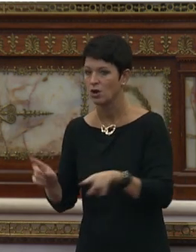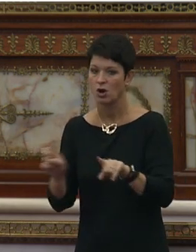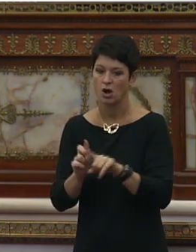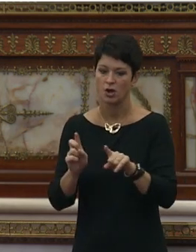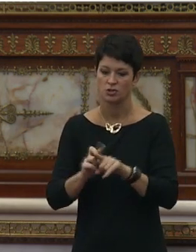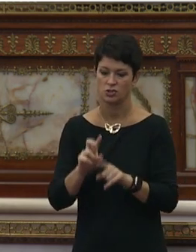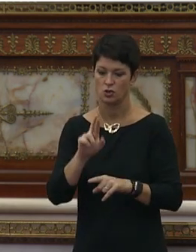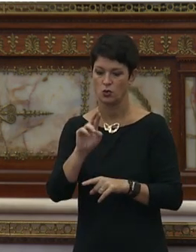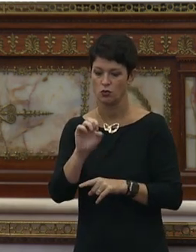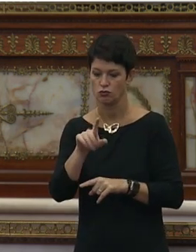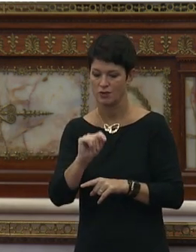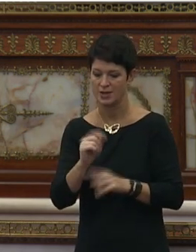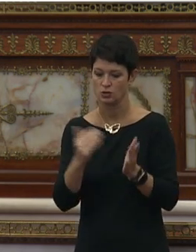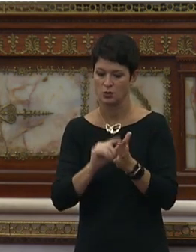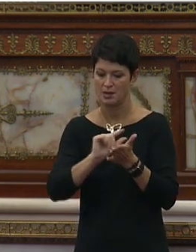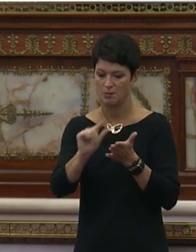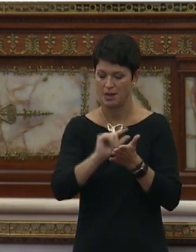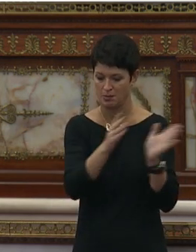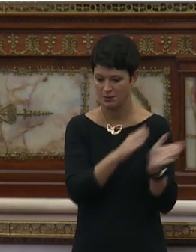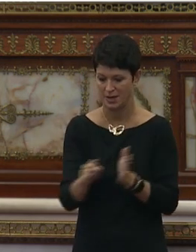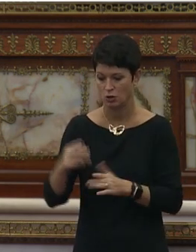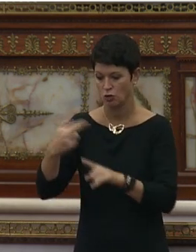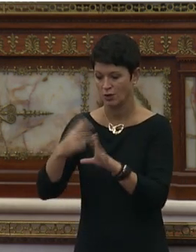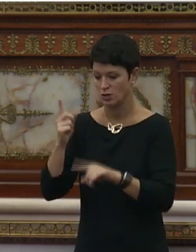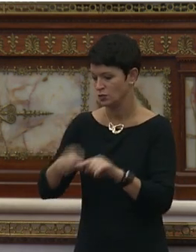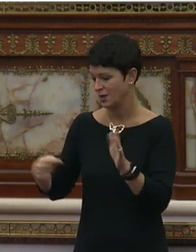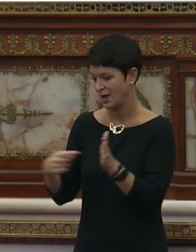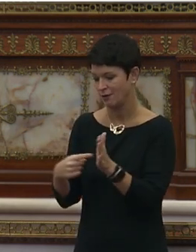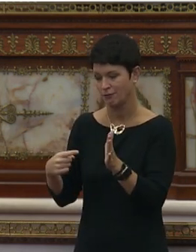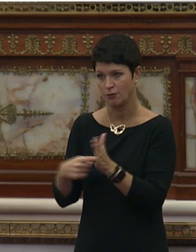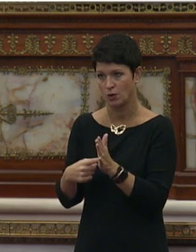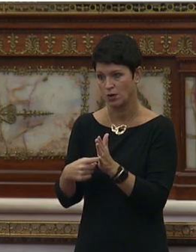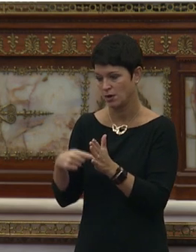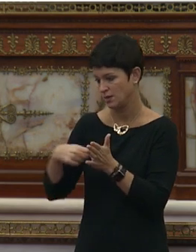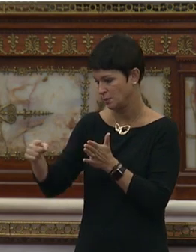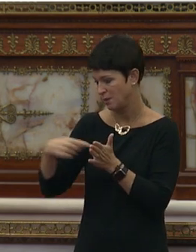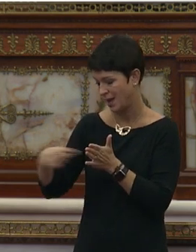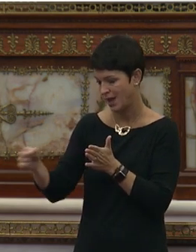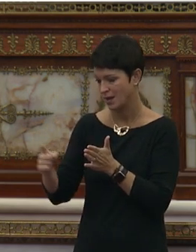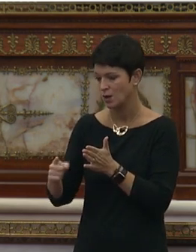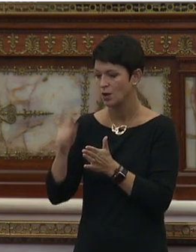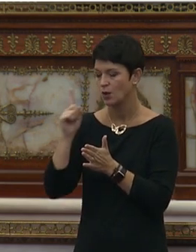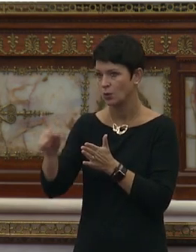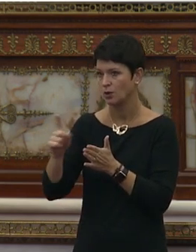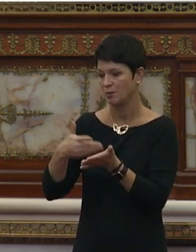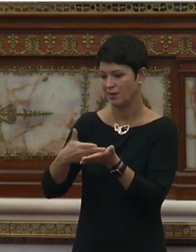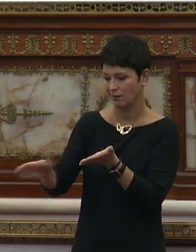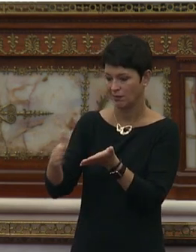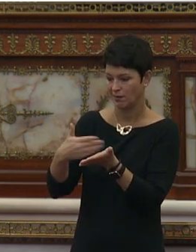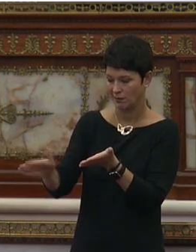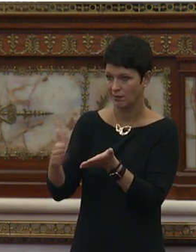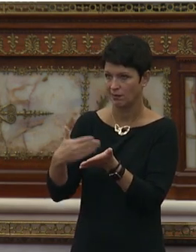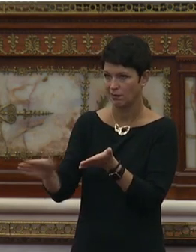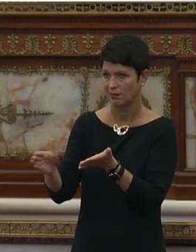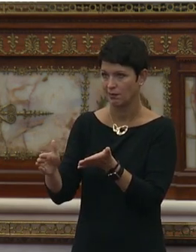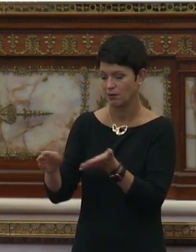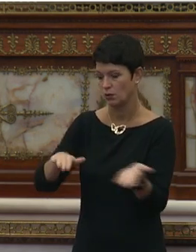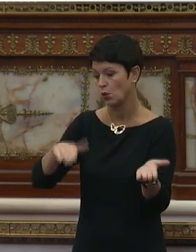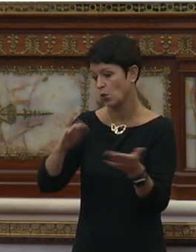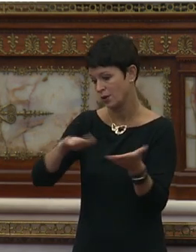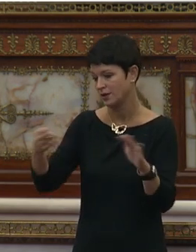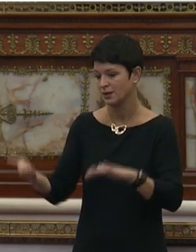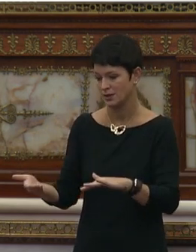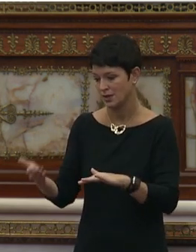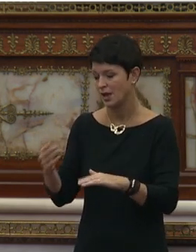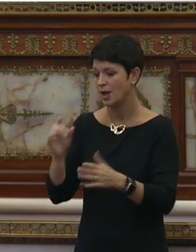rent repayment plans, meaning renters who cannot pay will amass an insurmountable debt and